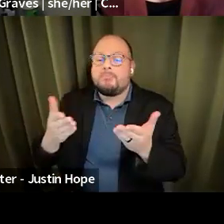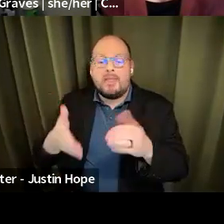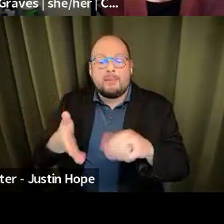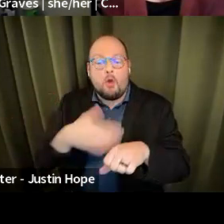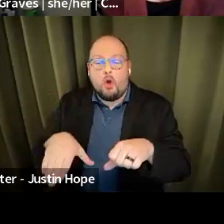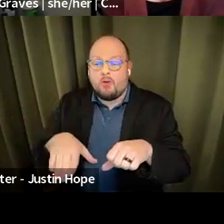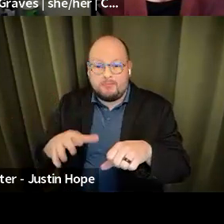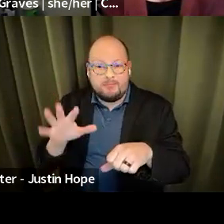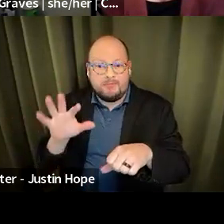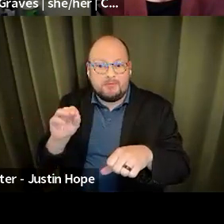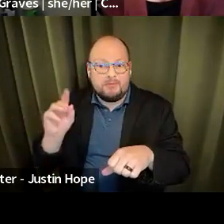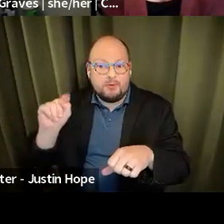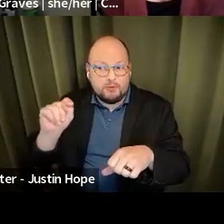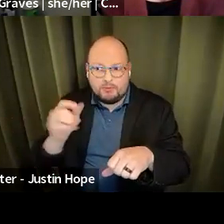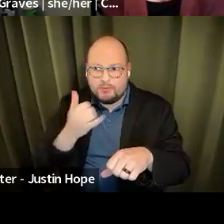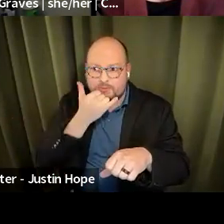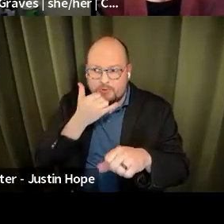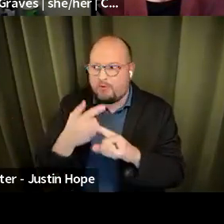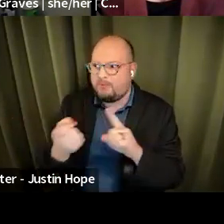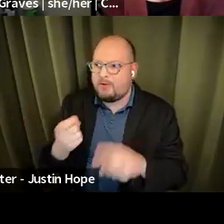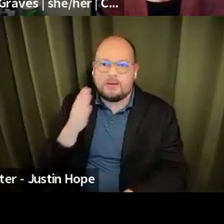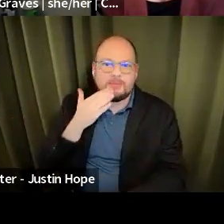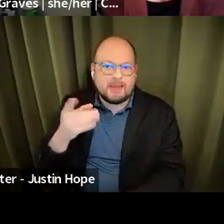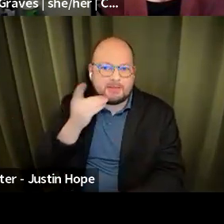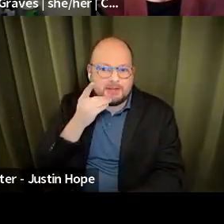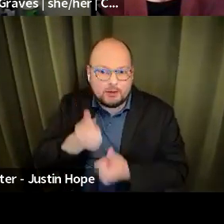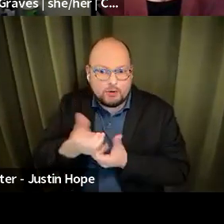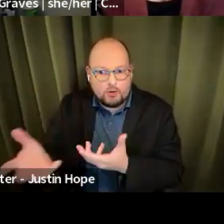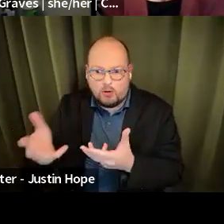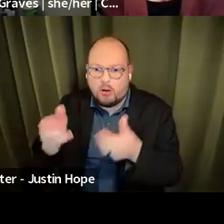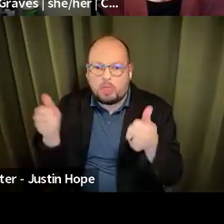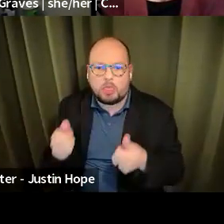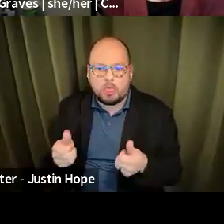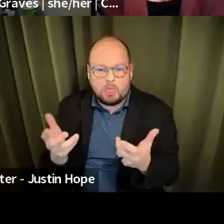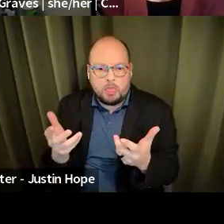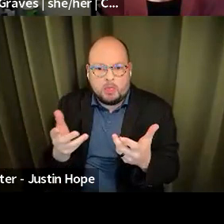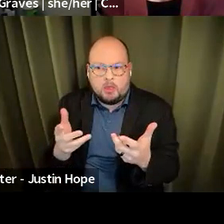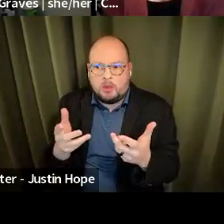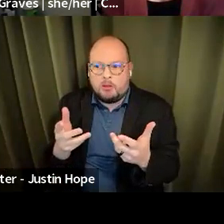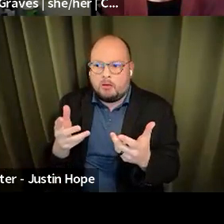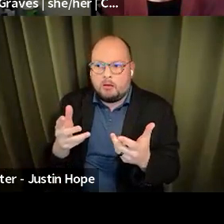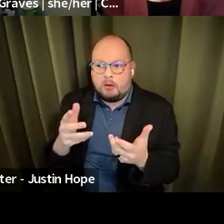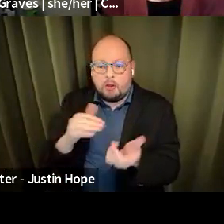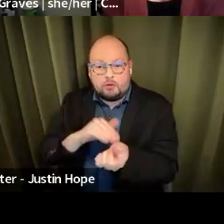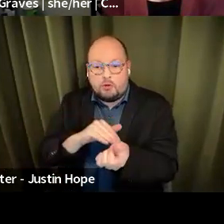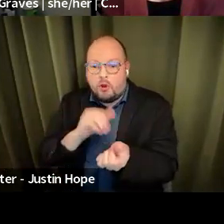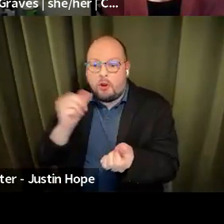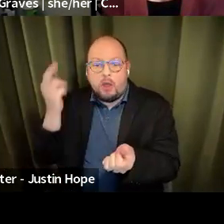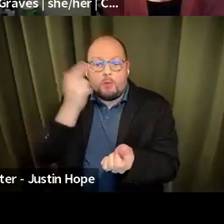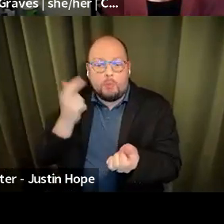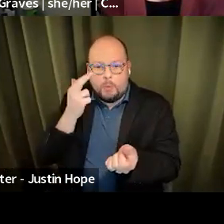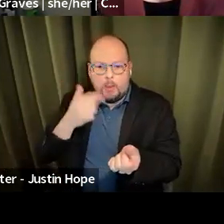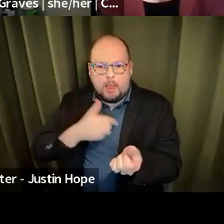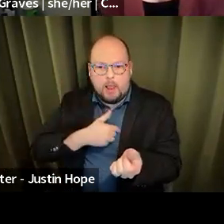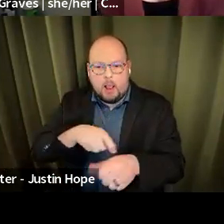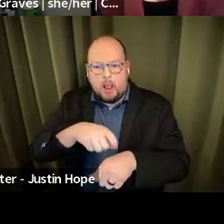diagnosis and it being marked incorrectly, or the provider, the surgeon, not realizing where they had done their initials, right?